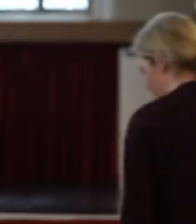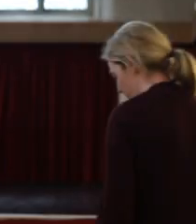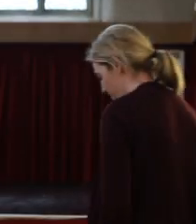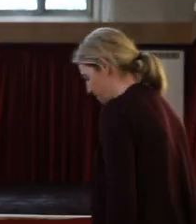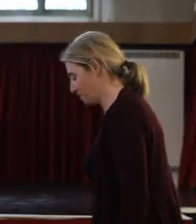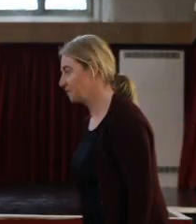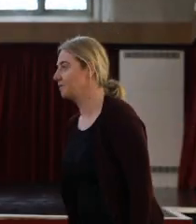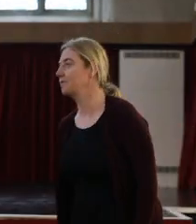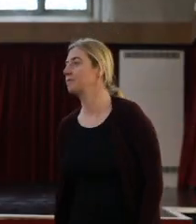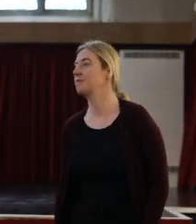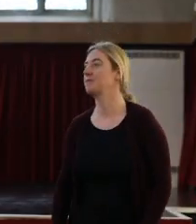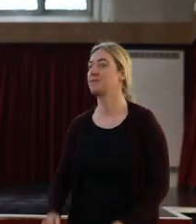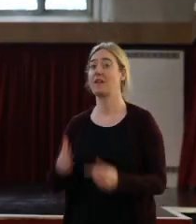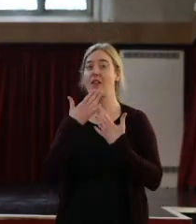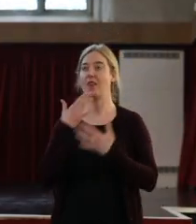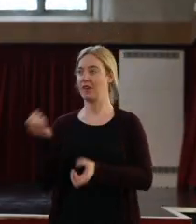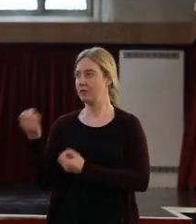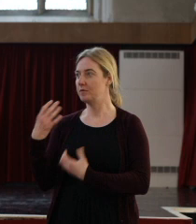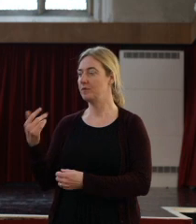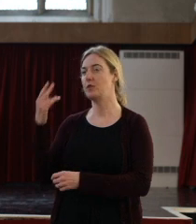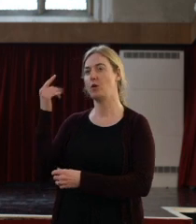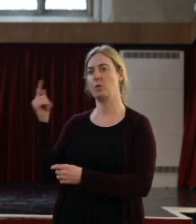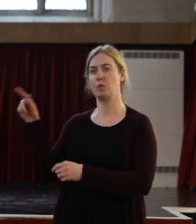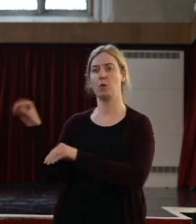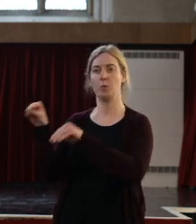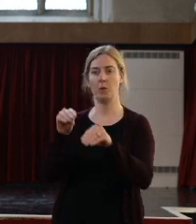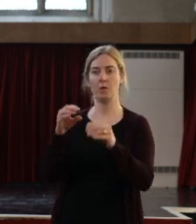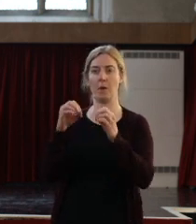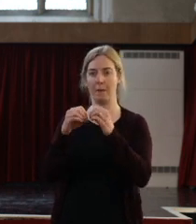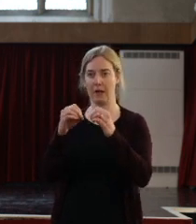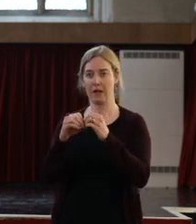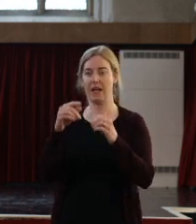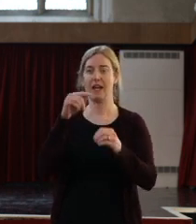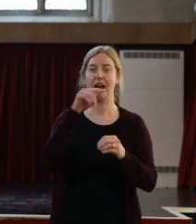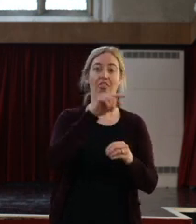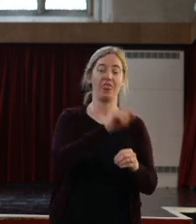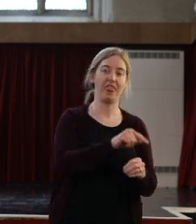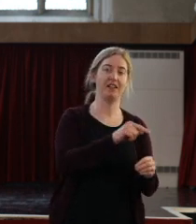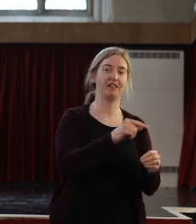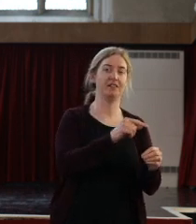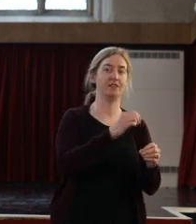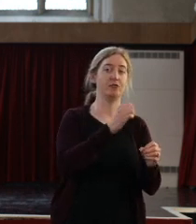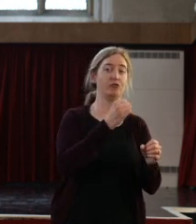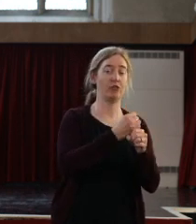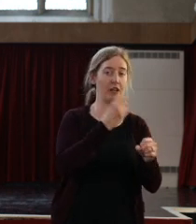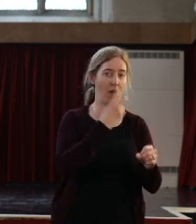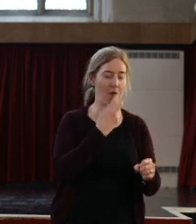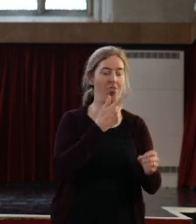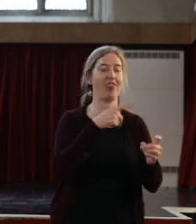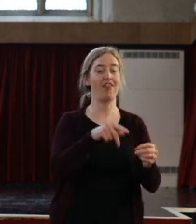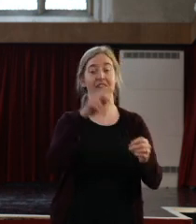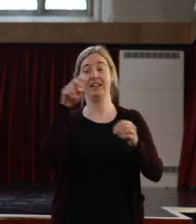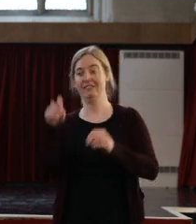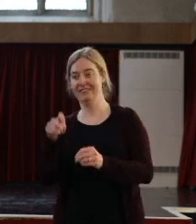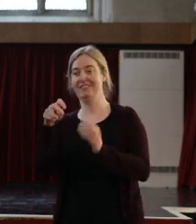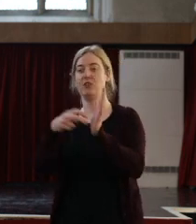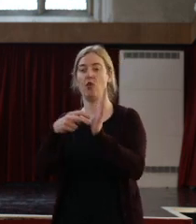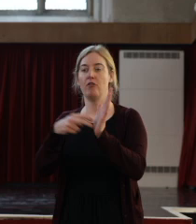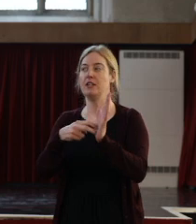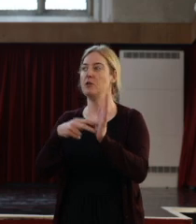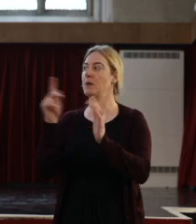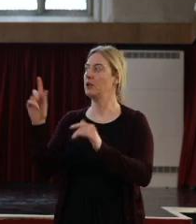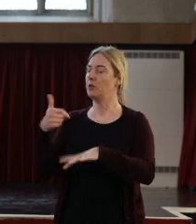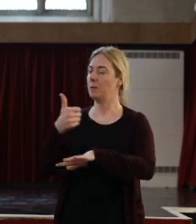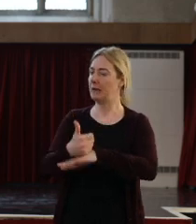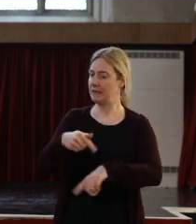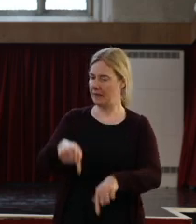it's interesting how you moved from Bungay to Great Yarmouth and then came to the Great Lights of Norwich. Yes. You've obviously been to lots of other places, but you've still chosen to base